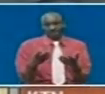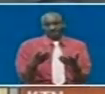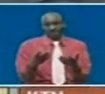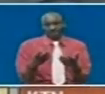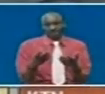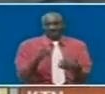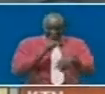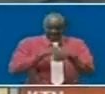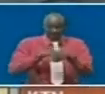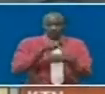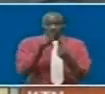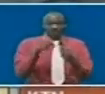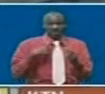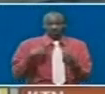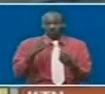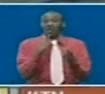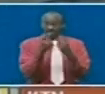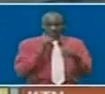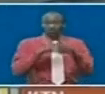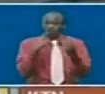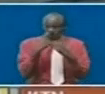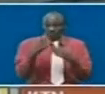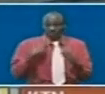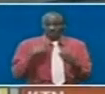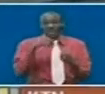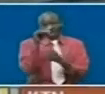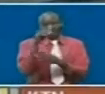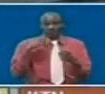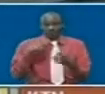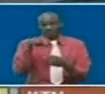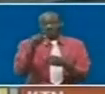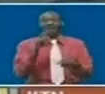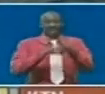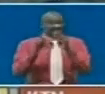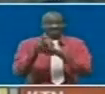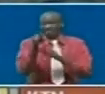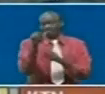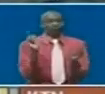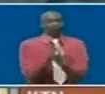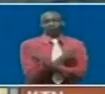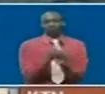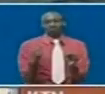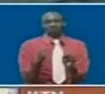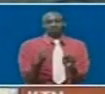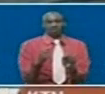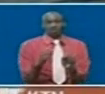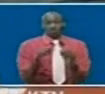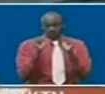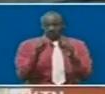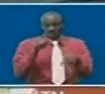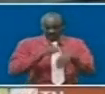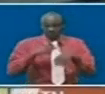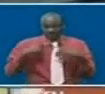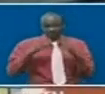At the time when we are talking, I cannot just ask for his arrest. We can talk until when we